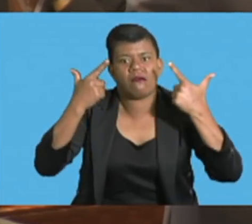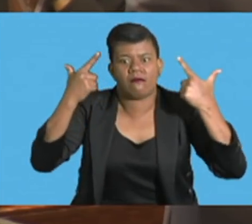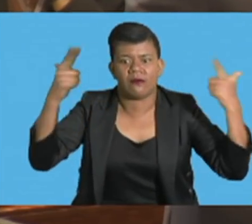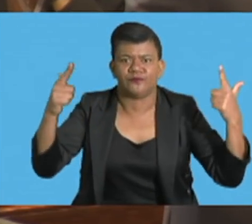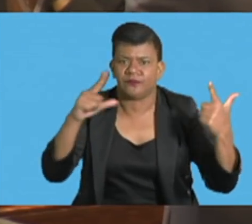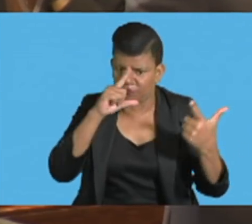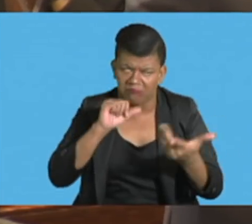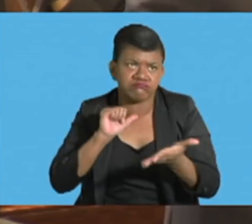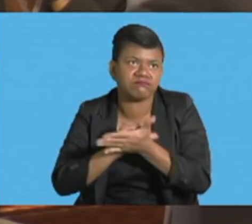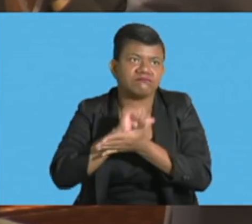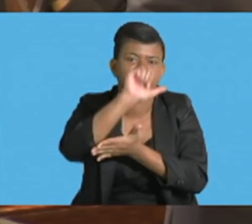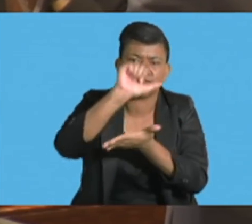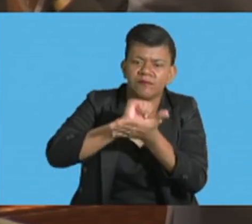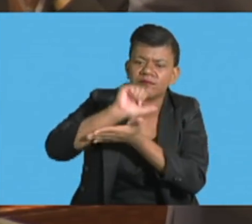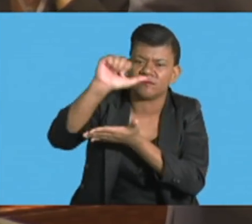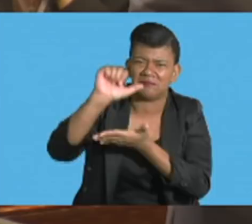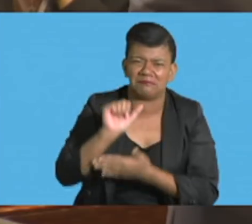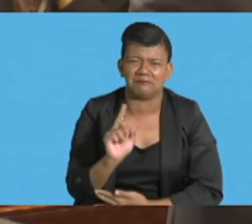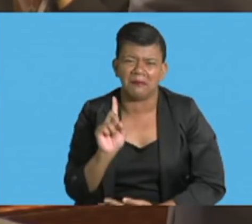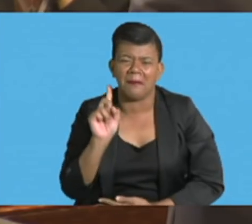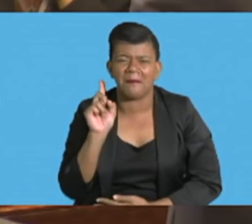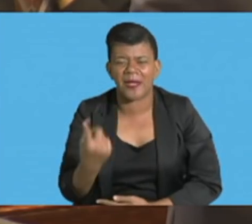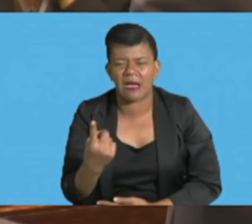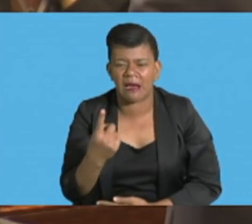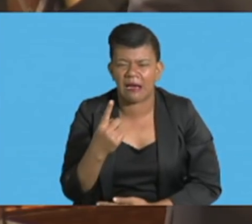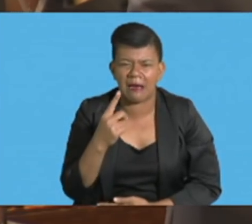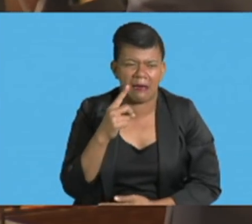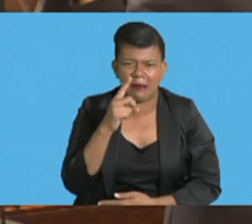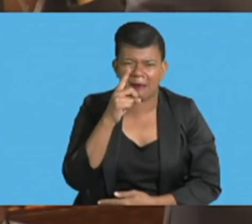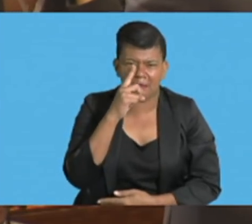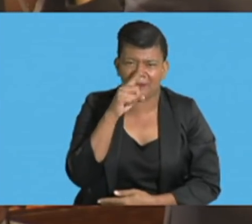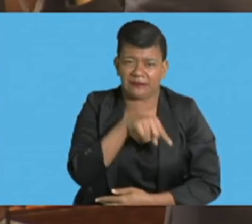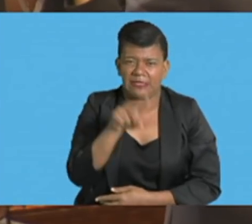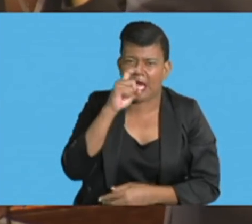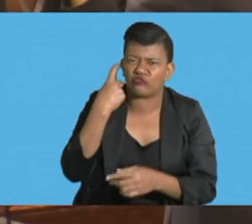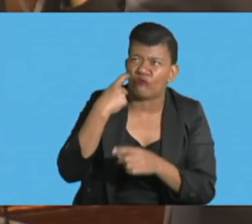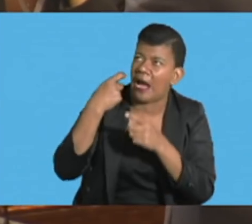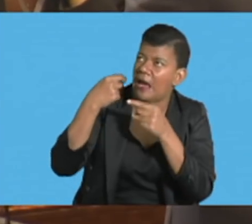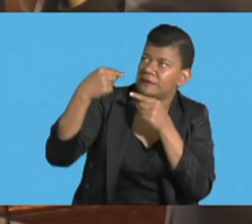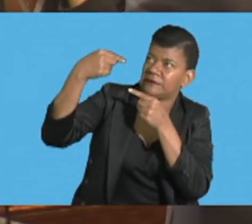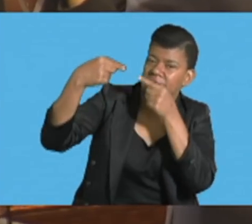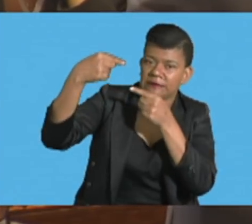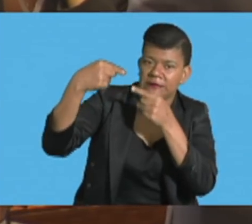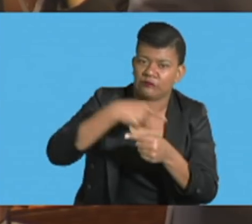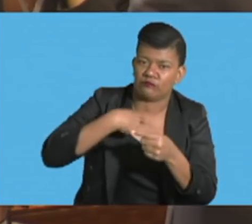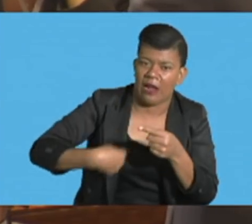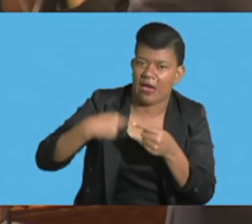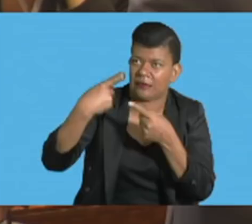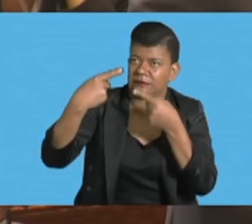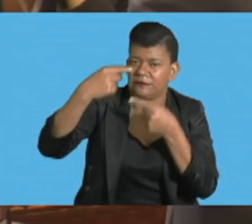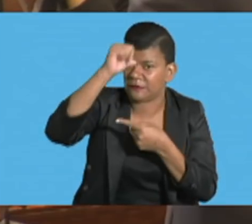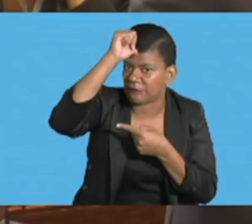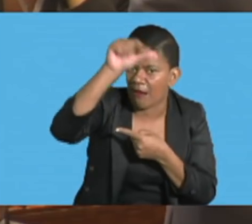sugar will head. But what we can do is protect our cane farmers from these ebbs and flows of the